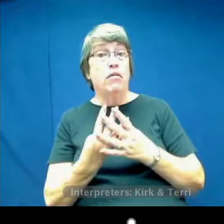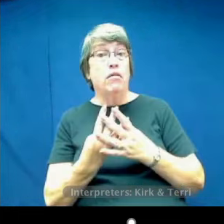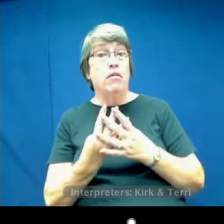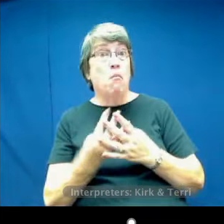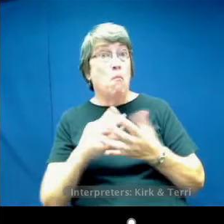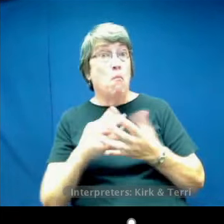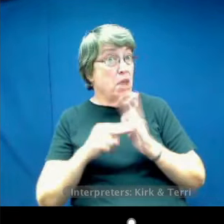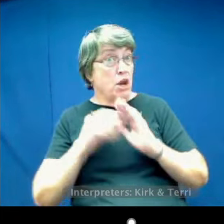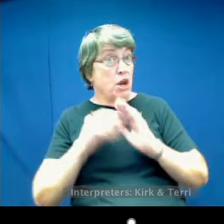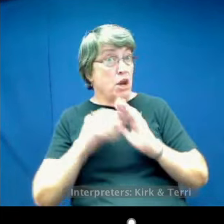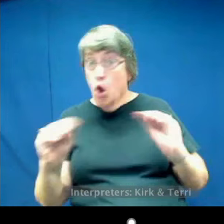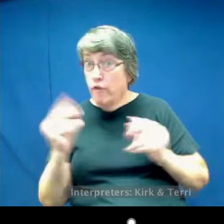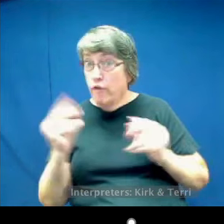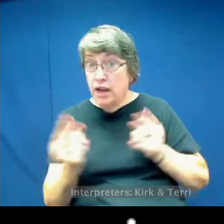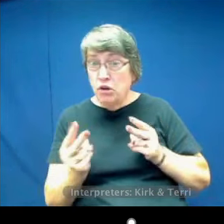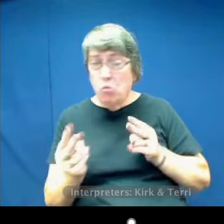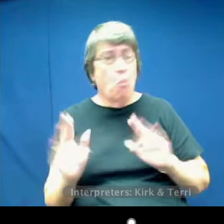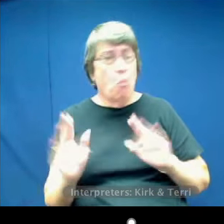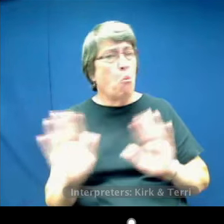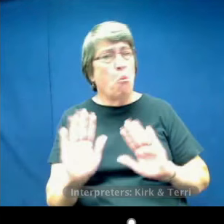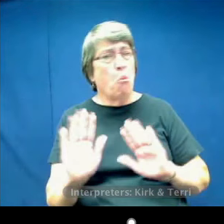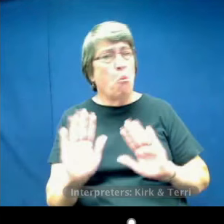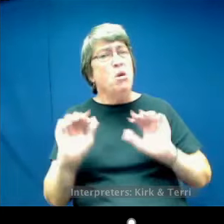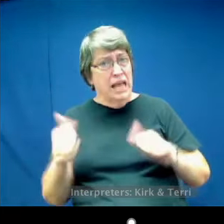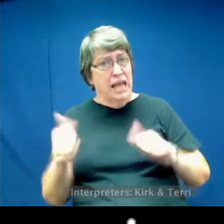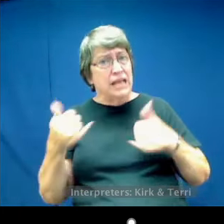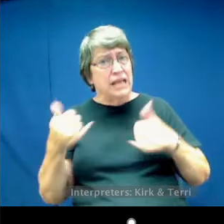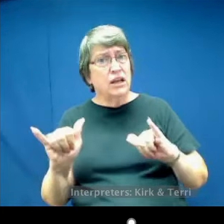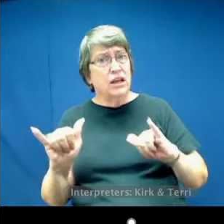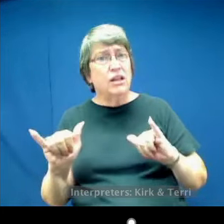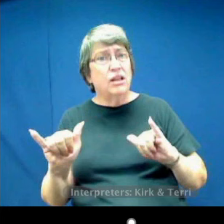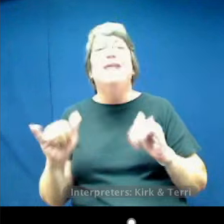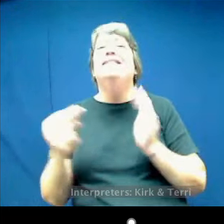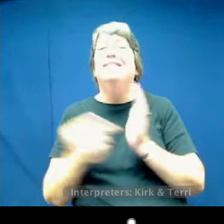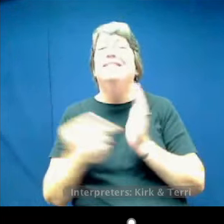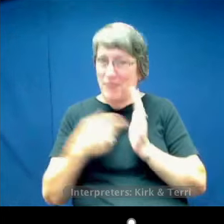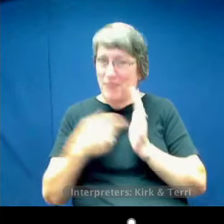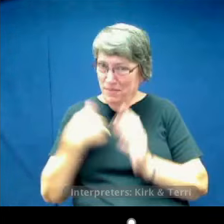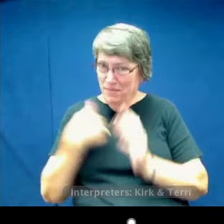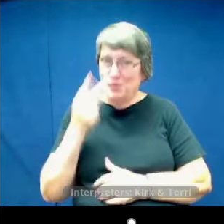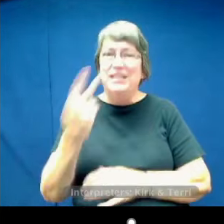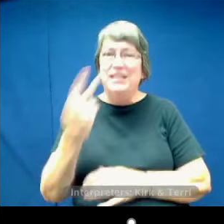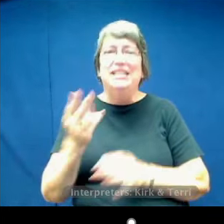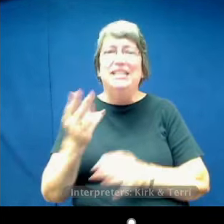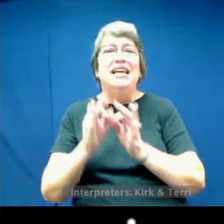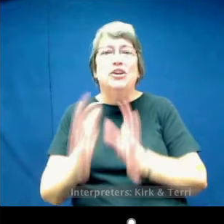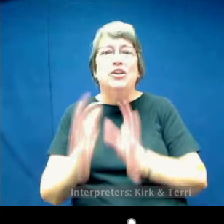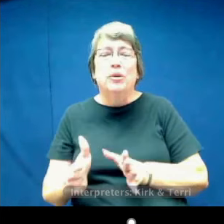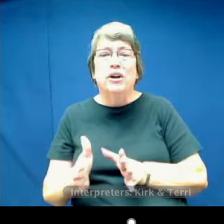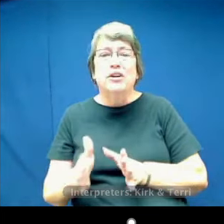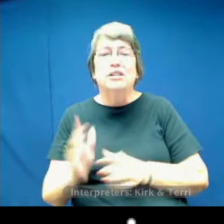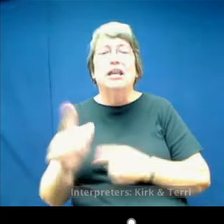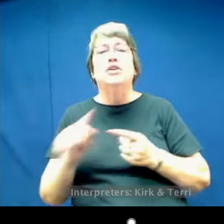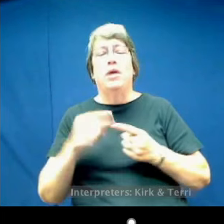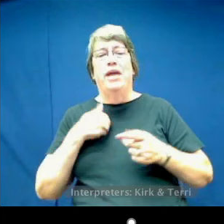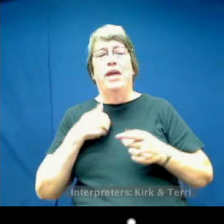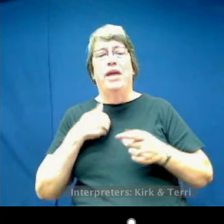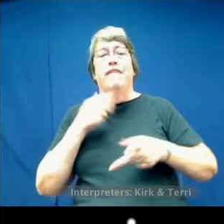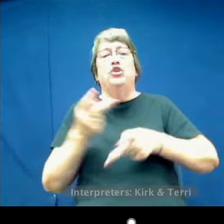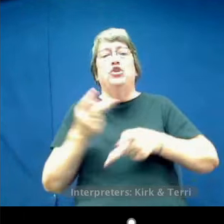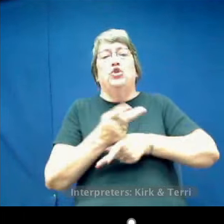And in fact, one of the places that we see sign language interpreters often is at these supervised visitations